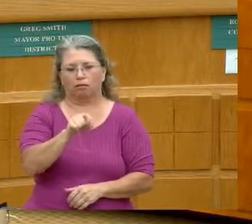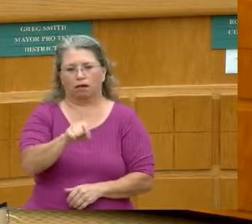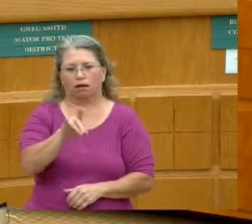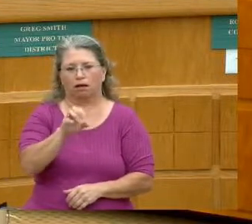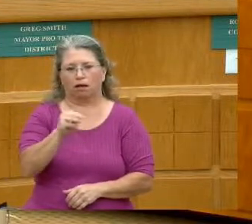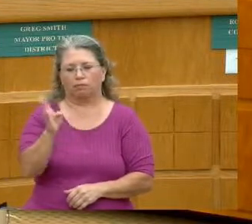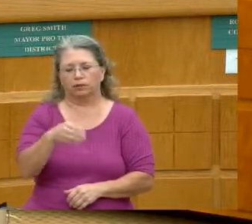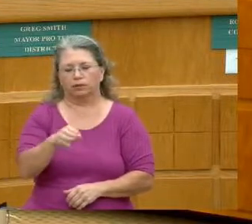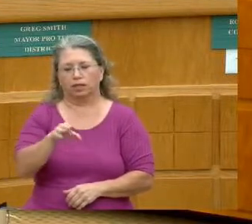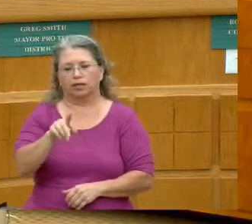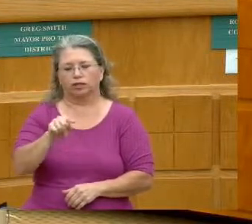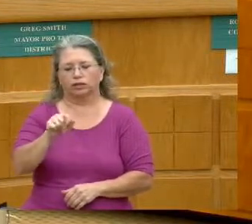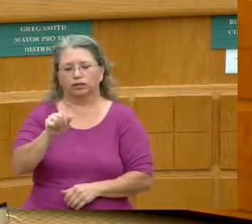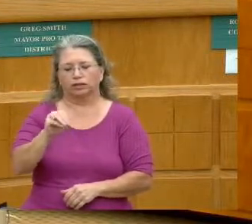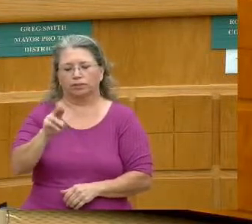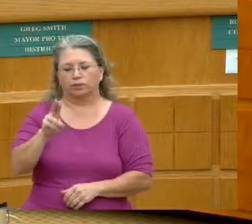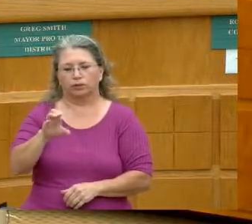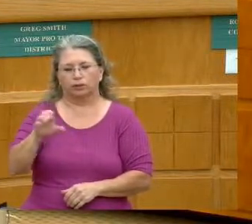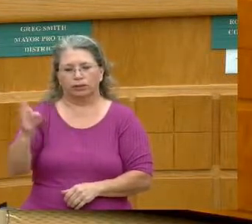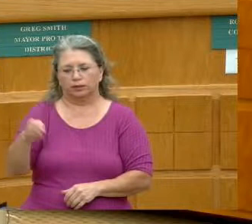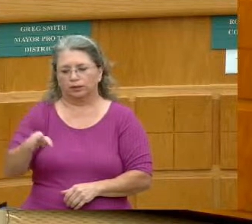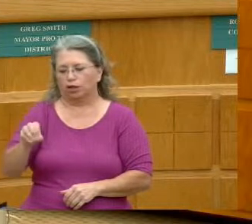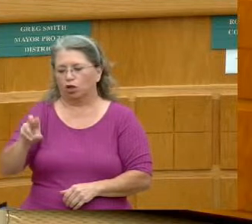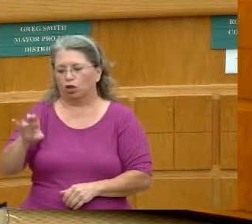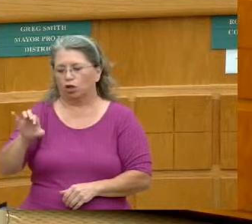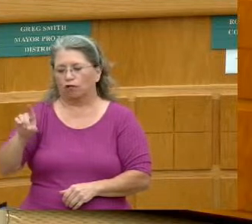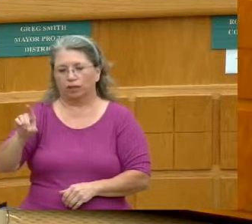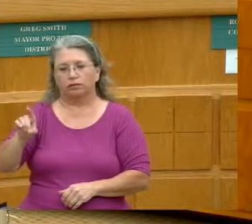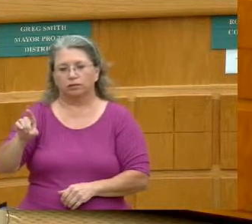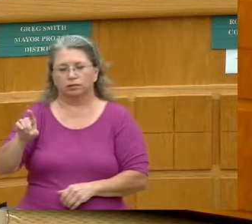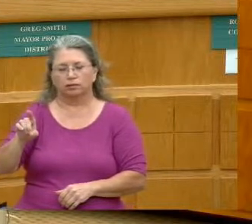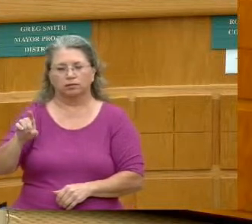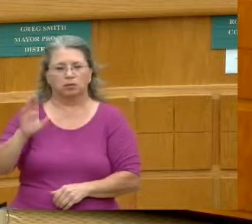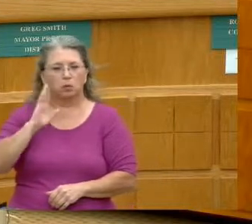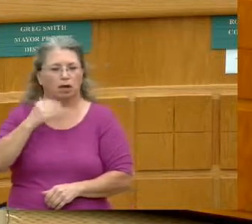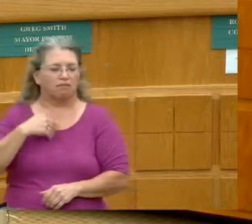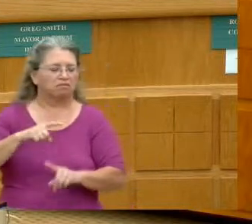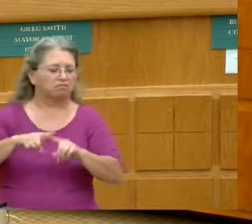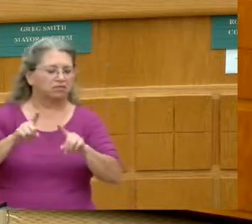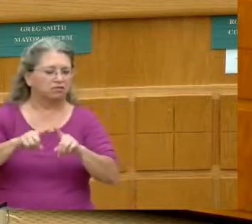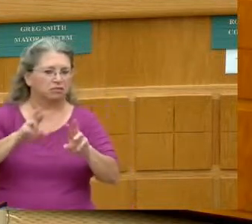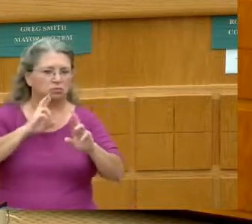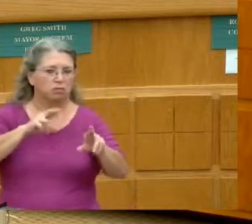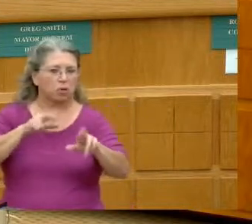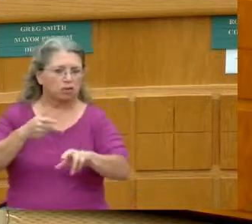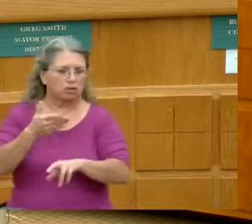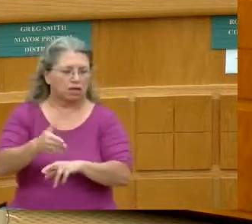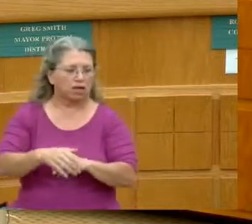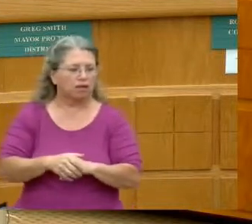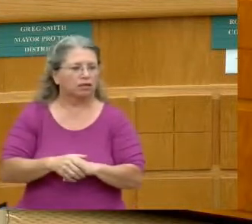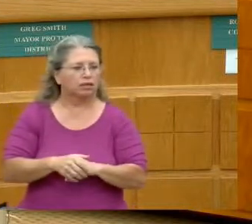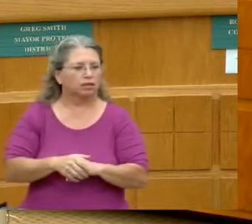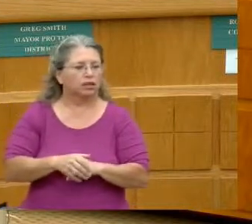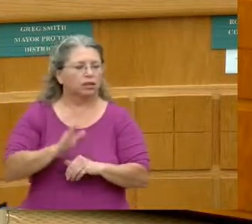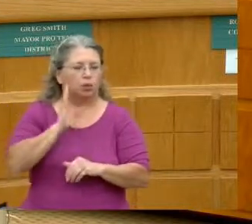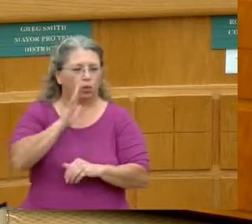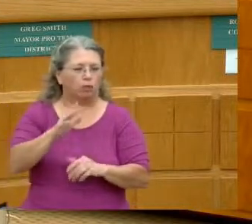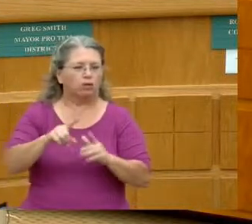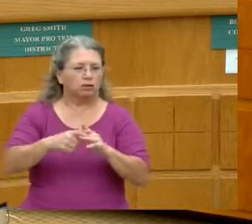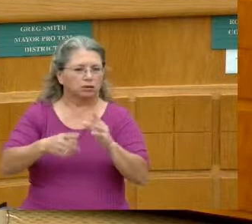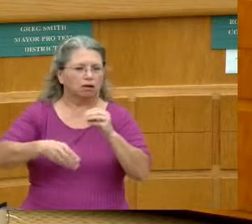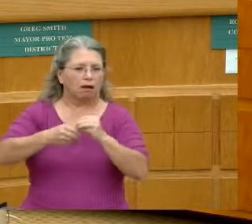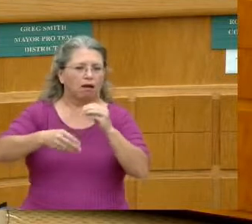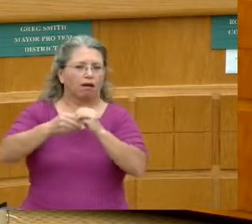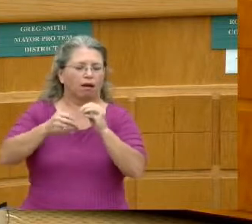tinyurl.com/TAMUCC-COVID for a dashboard and some different reports that we're doing. And we'll start getting more of these graphs onto